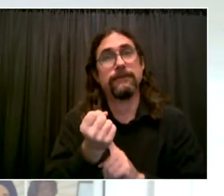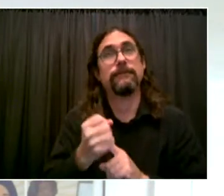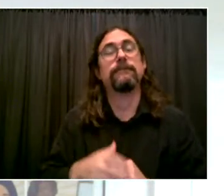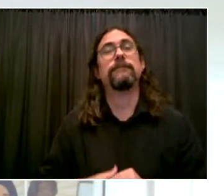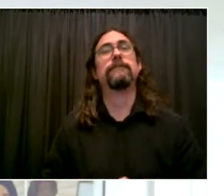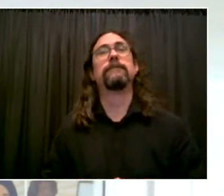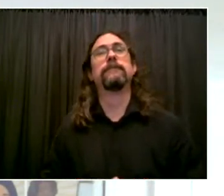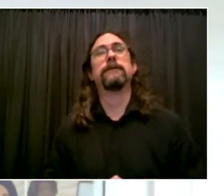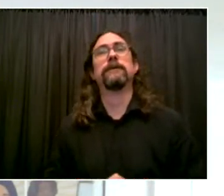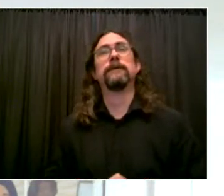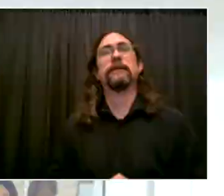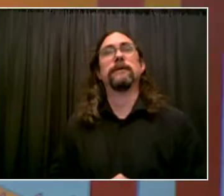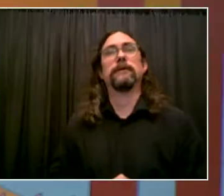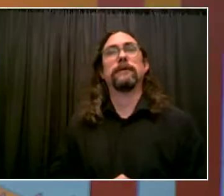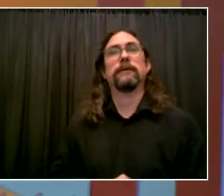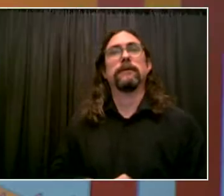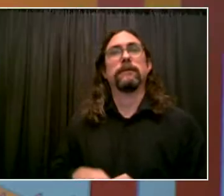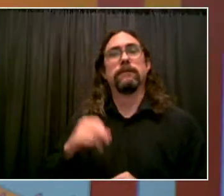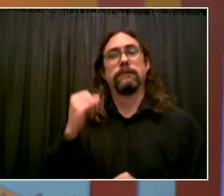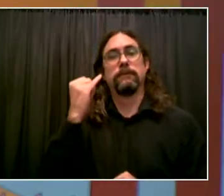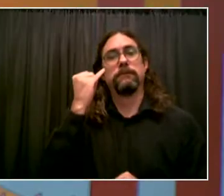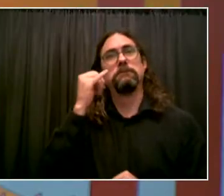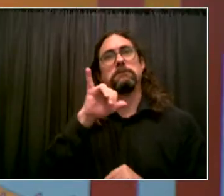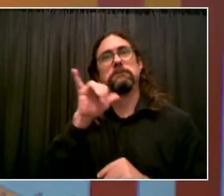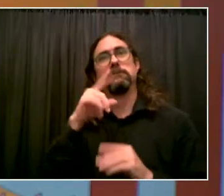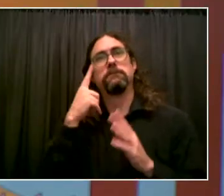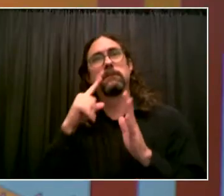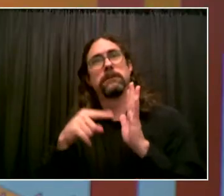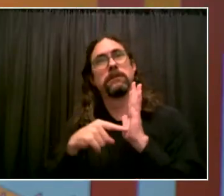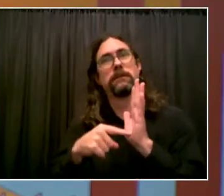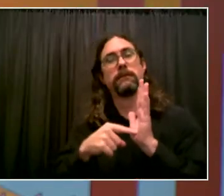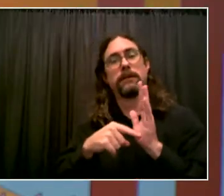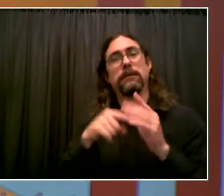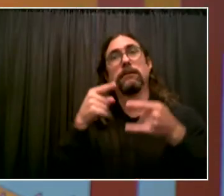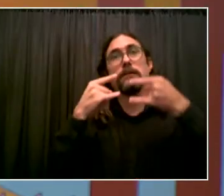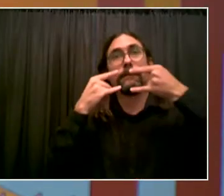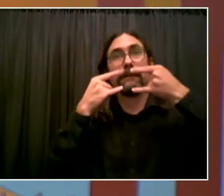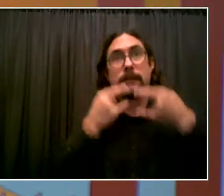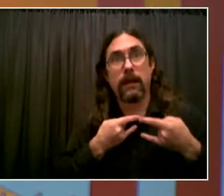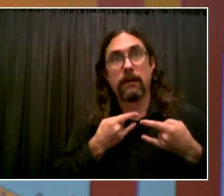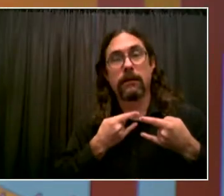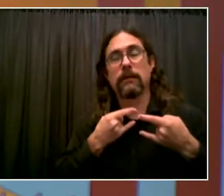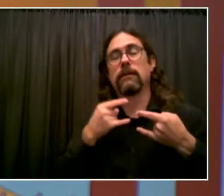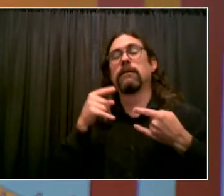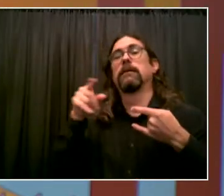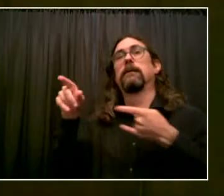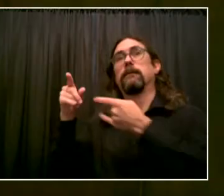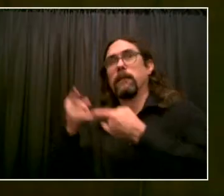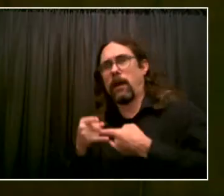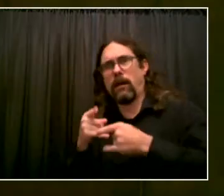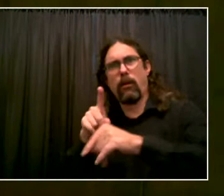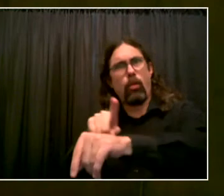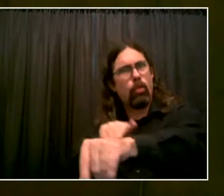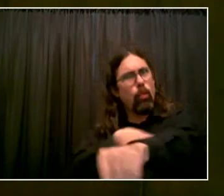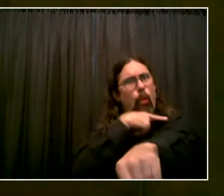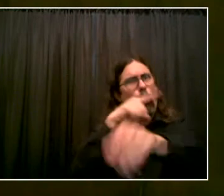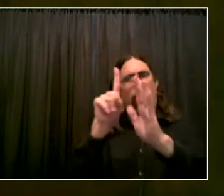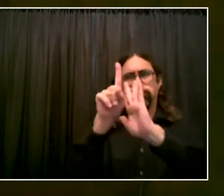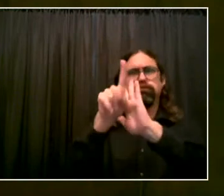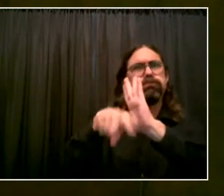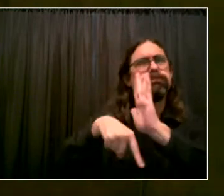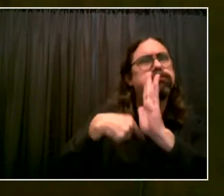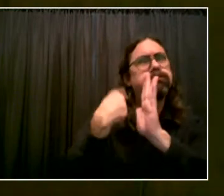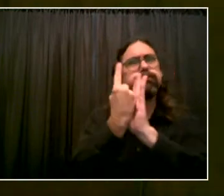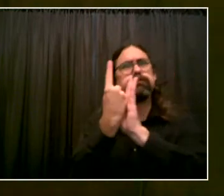exposure. Dr. Katz, anything you want to add? I just want to summarize again that all decisions are made in the best interest